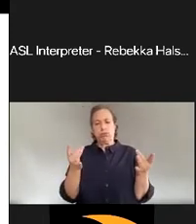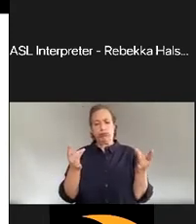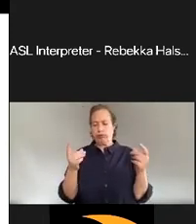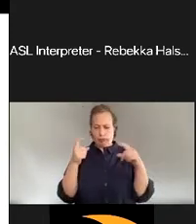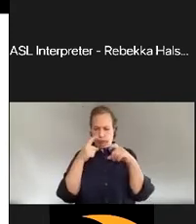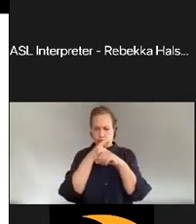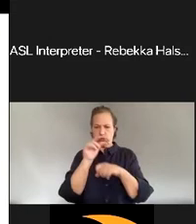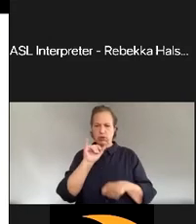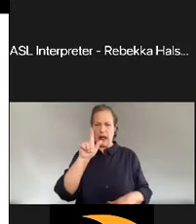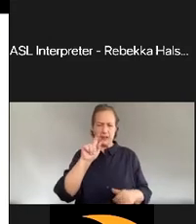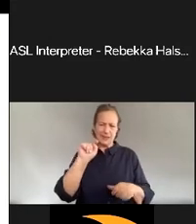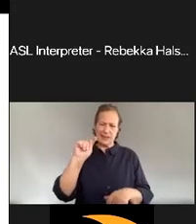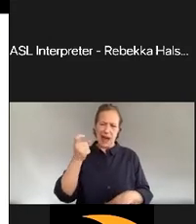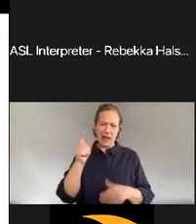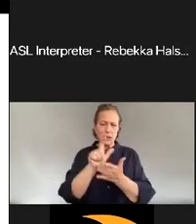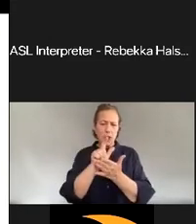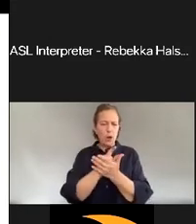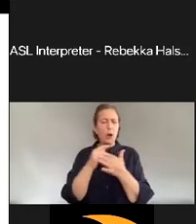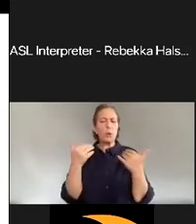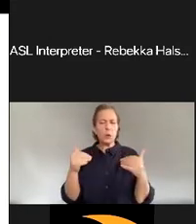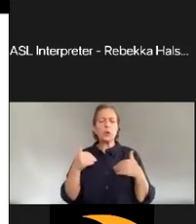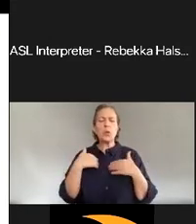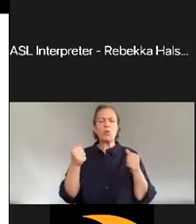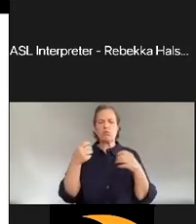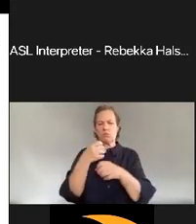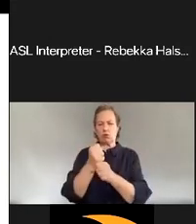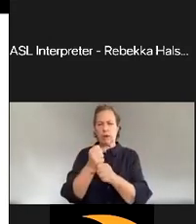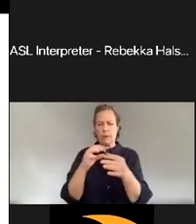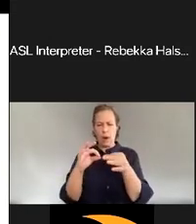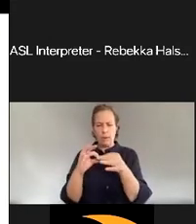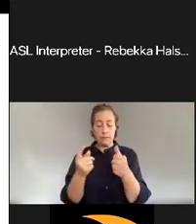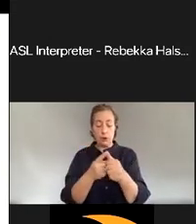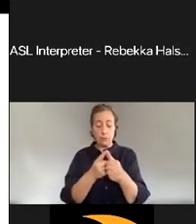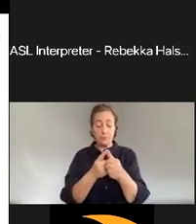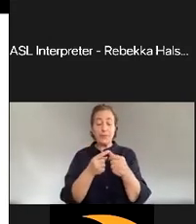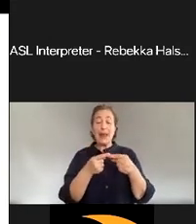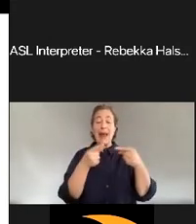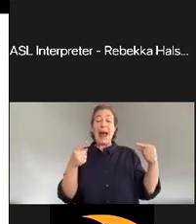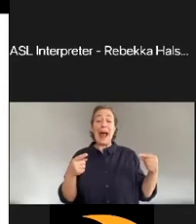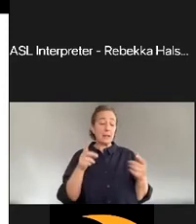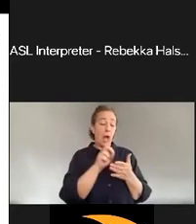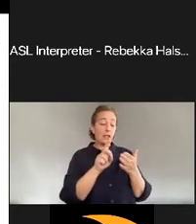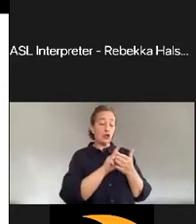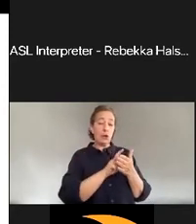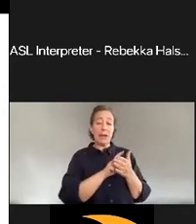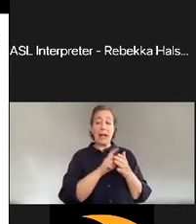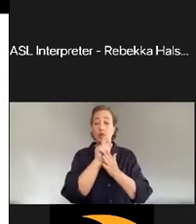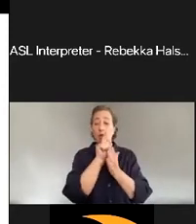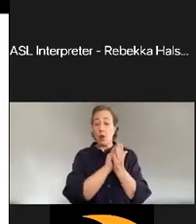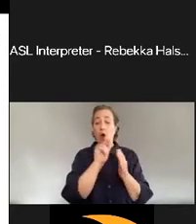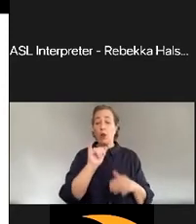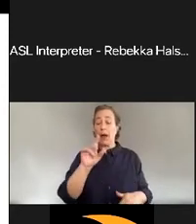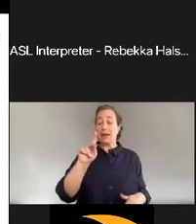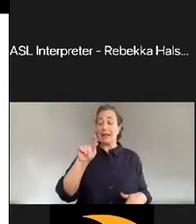some very brief kind of comments. One is that the anti-discrimination statutes and the regulations that Katie talked